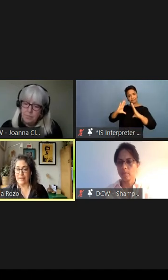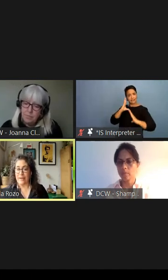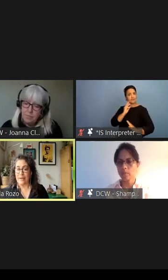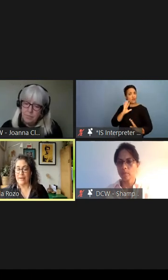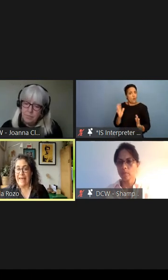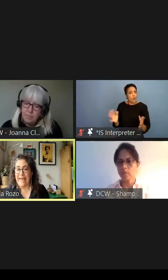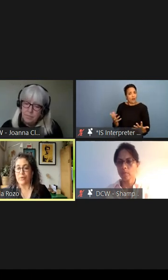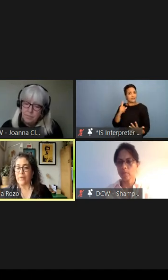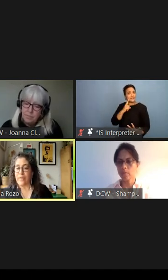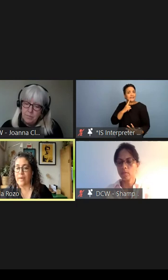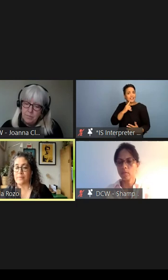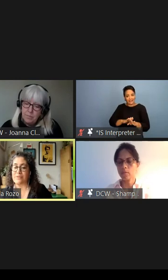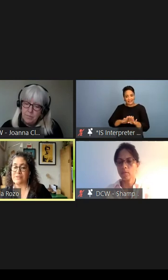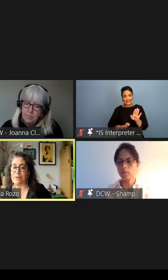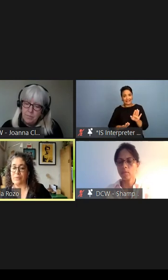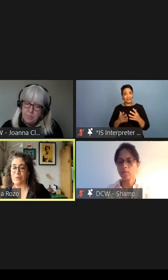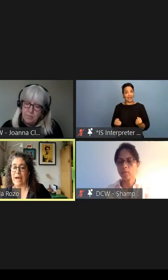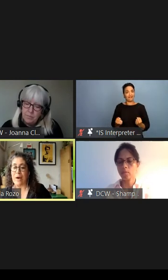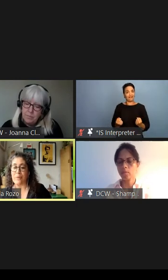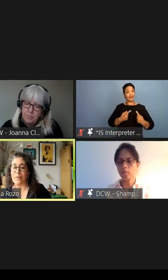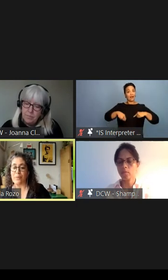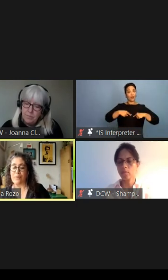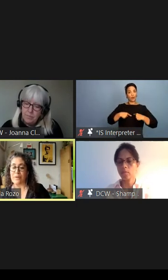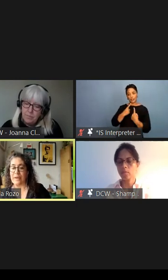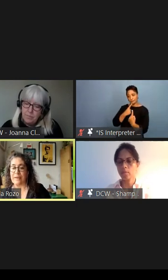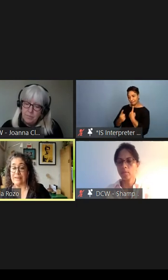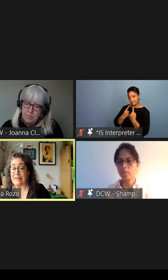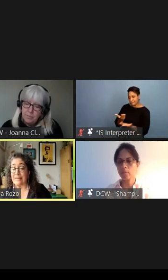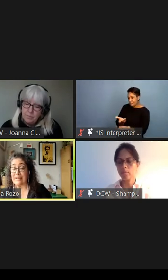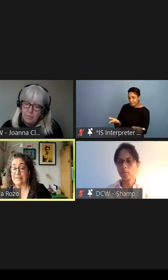start a dialogue with them to see how they would